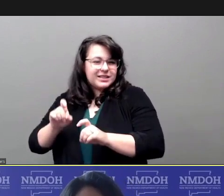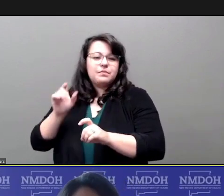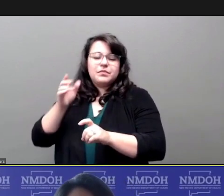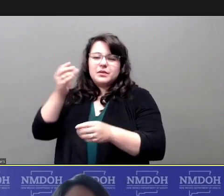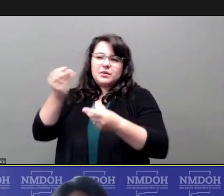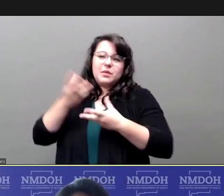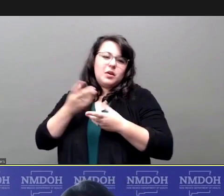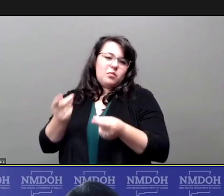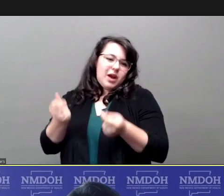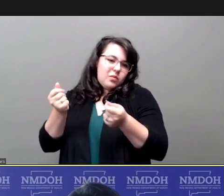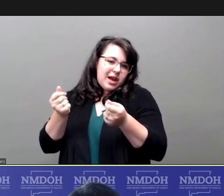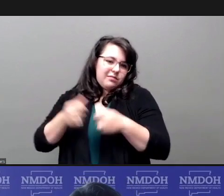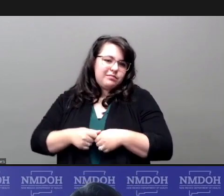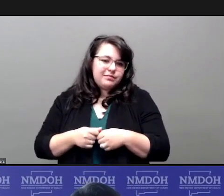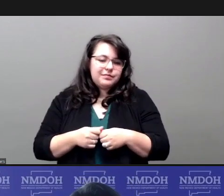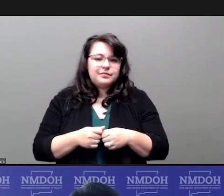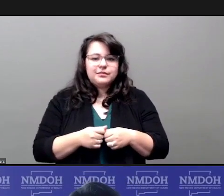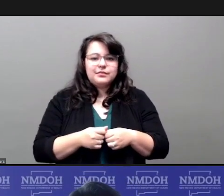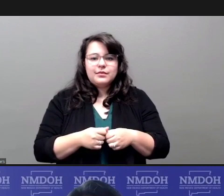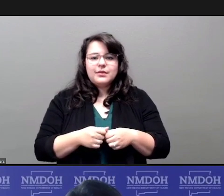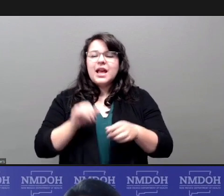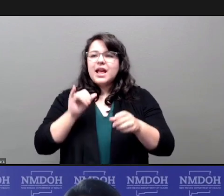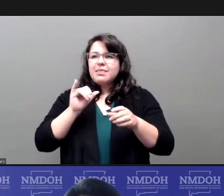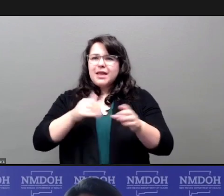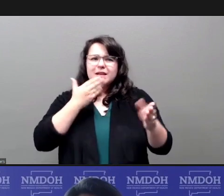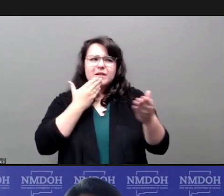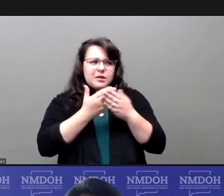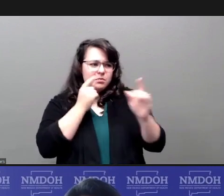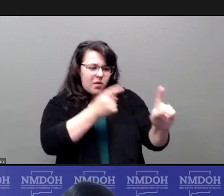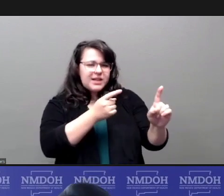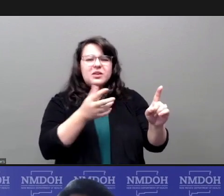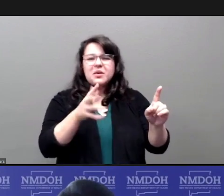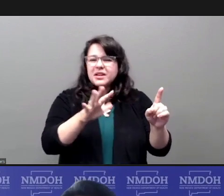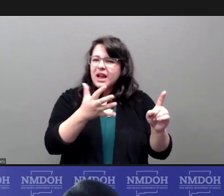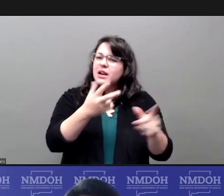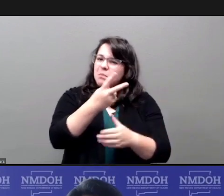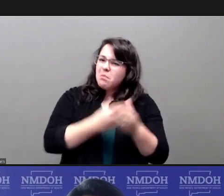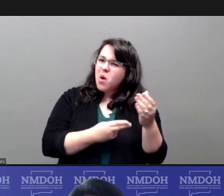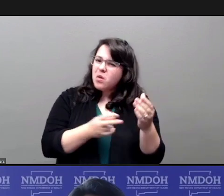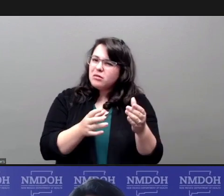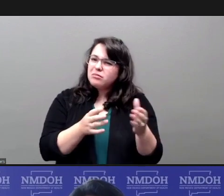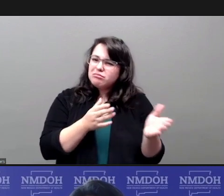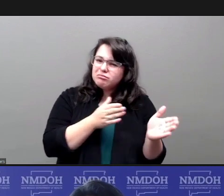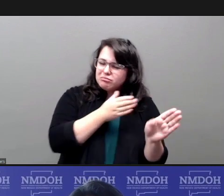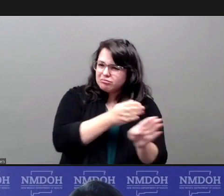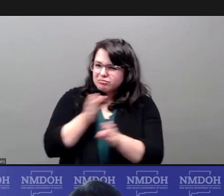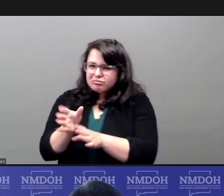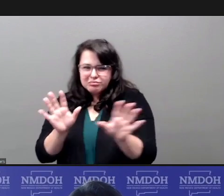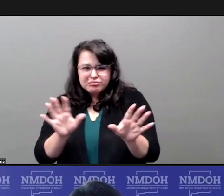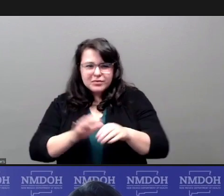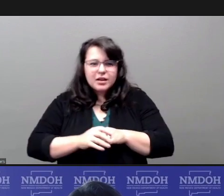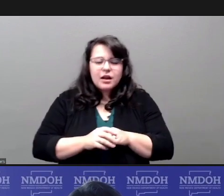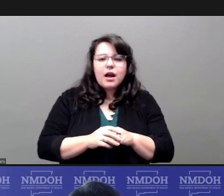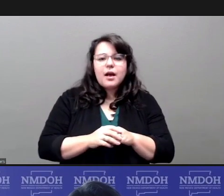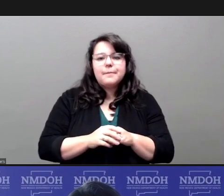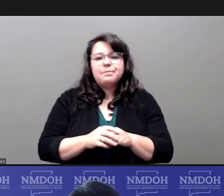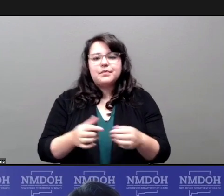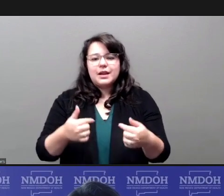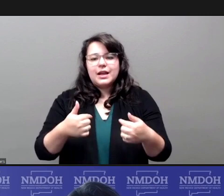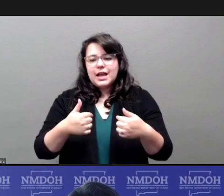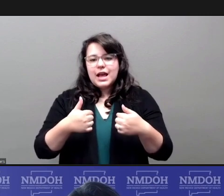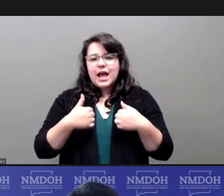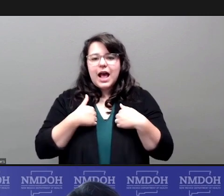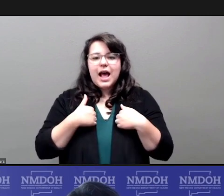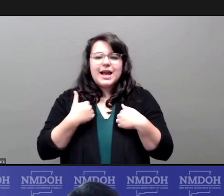for the PCR. That's a great point. So it can kind of work both ways, but everybody, I haven't